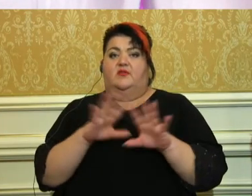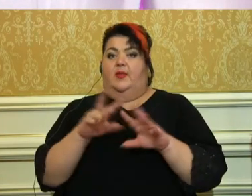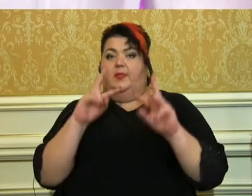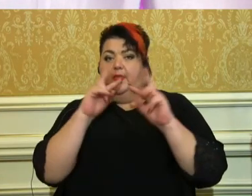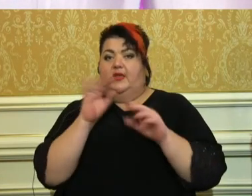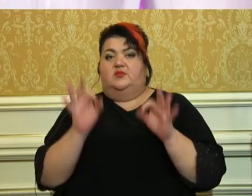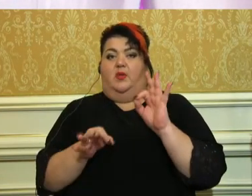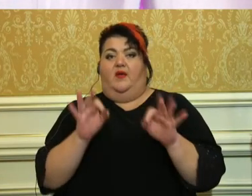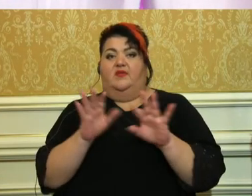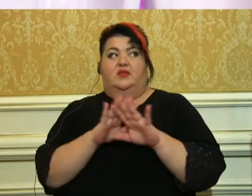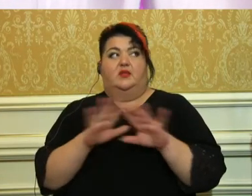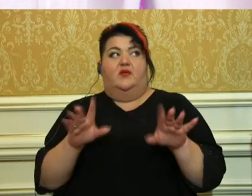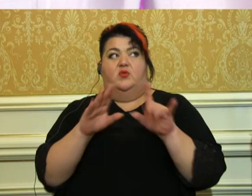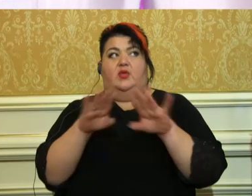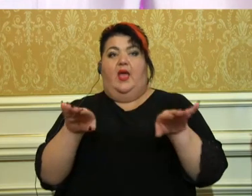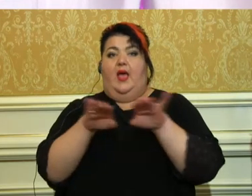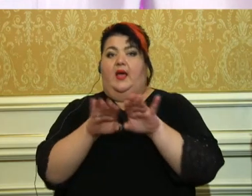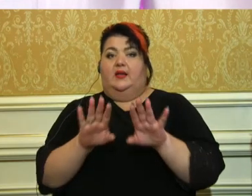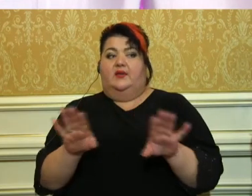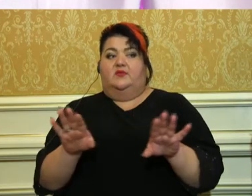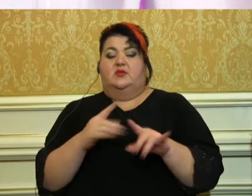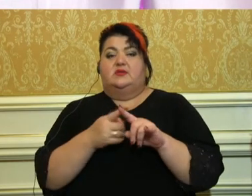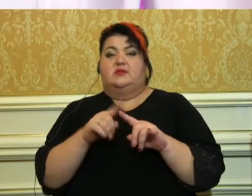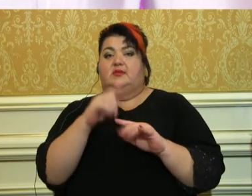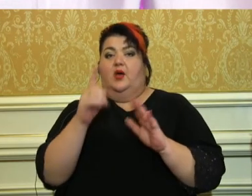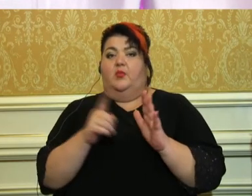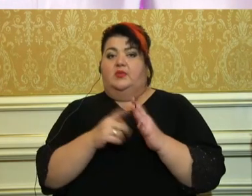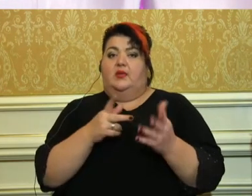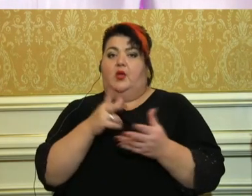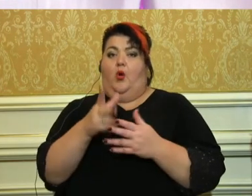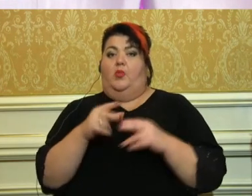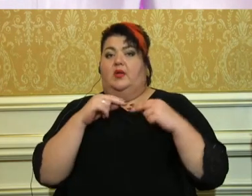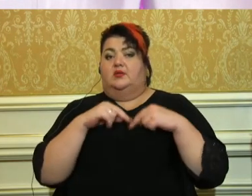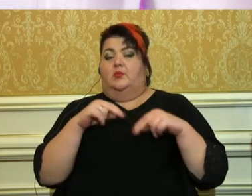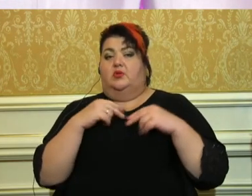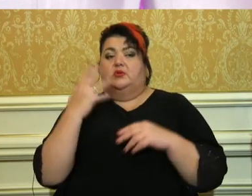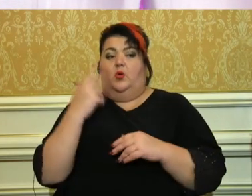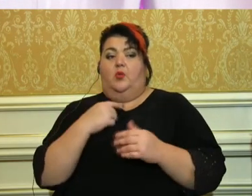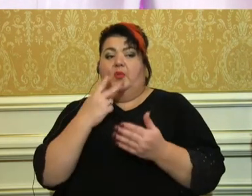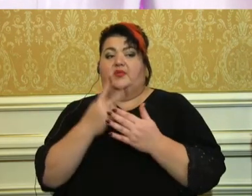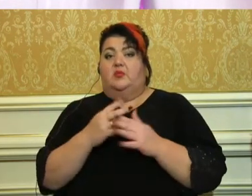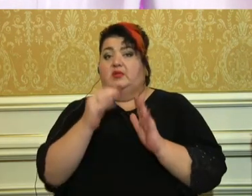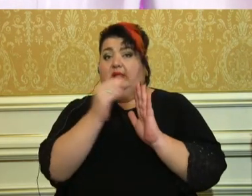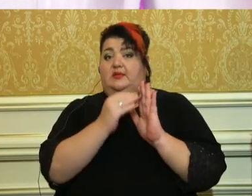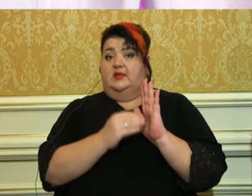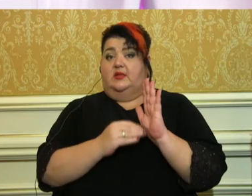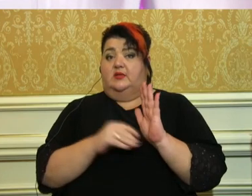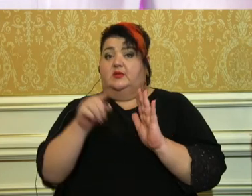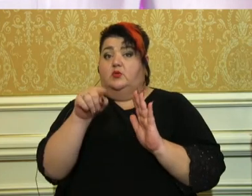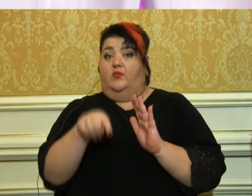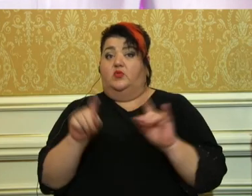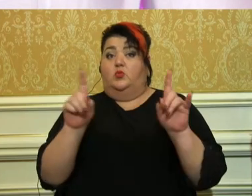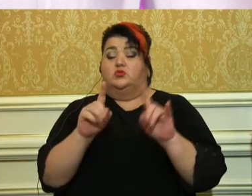think, unjust inequality. This is a question of salary and payment. When we observe the